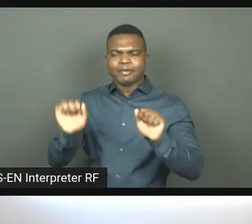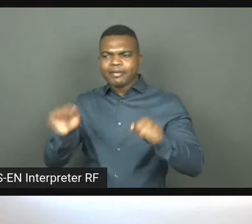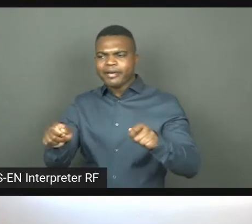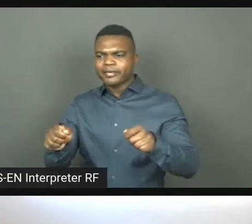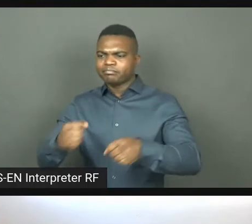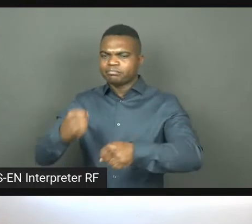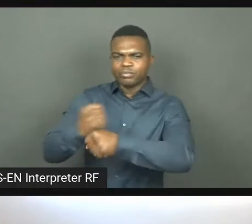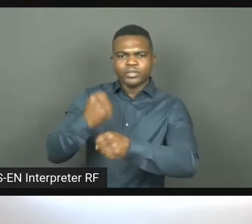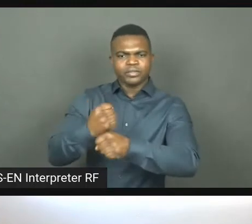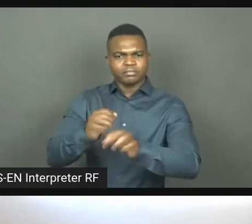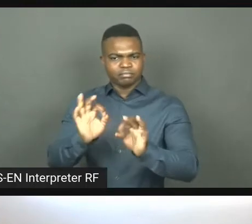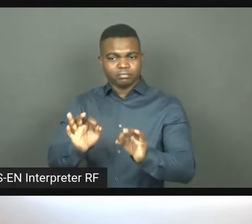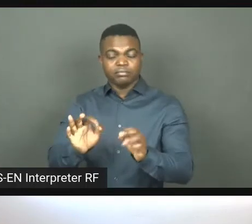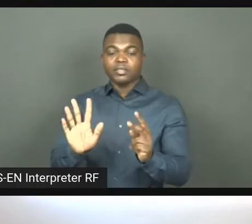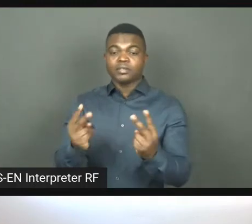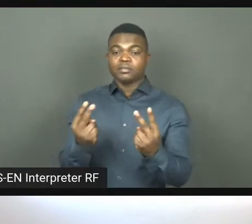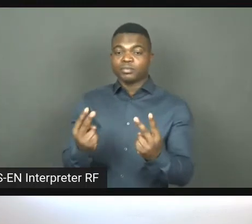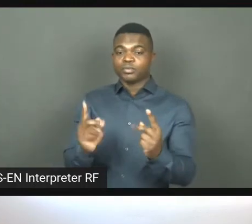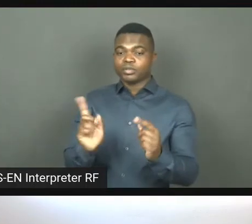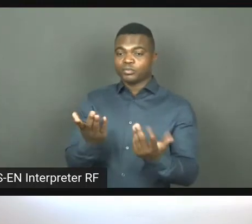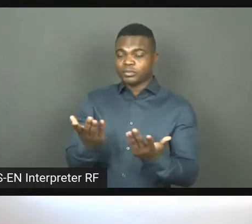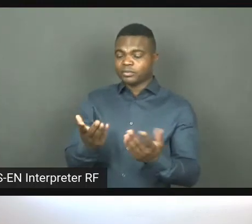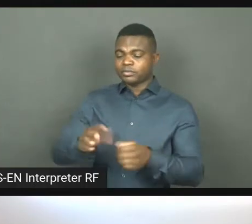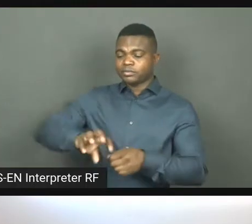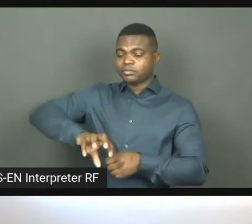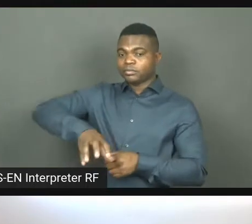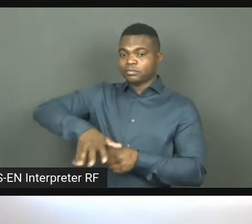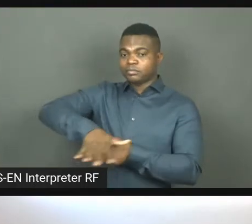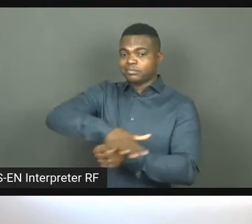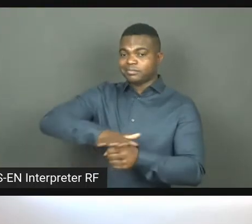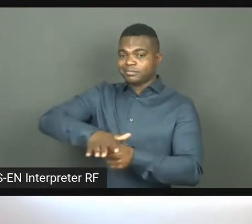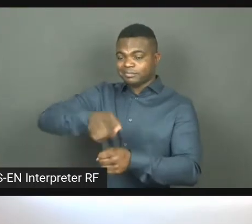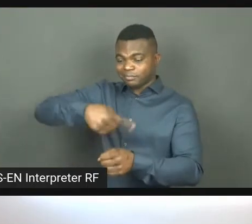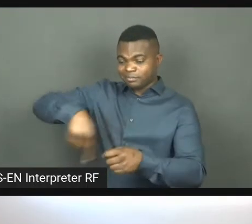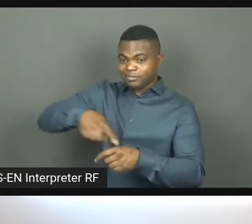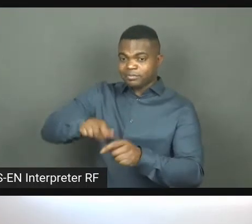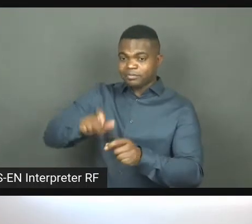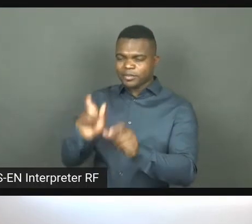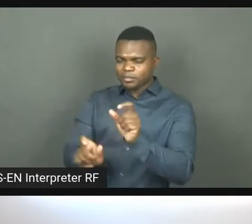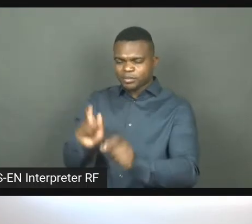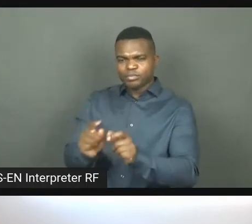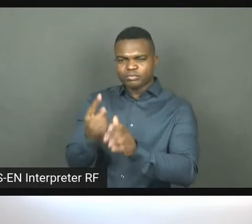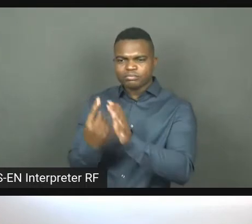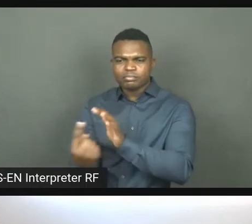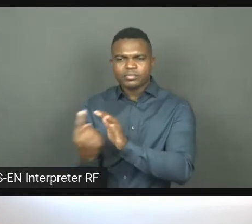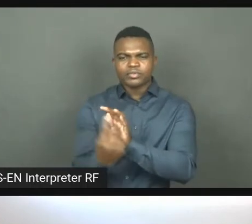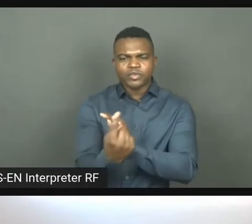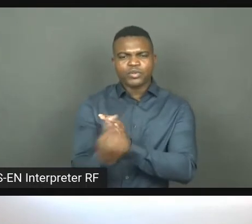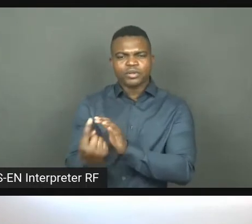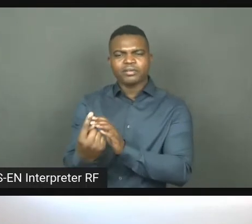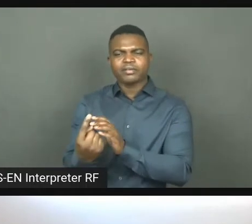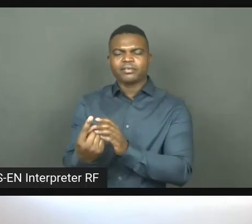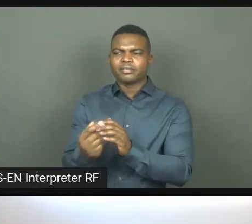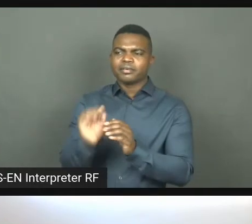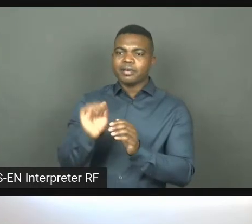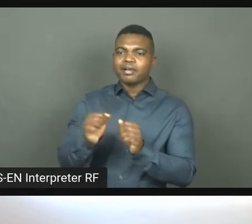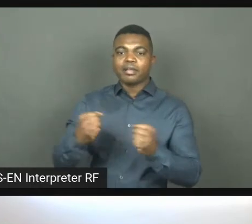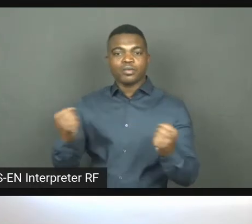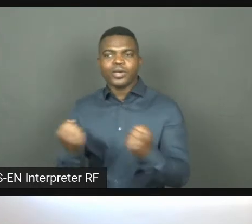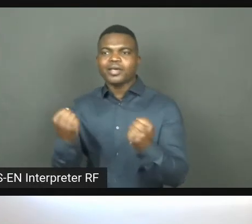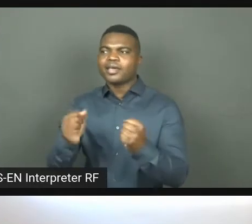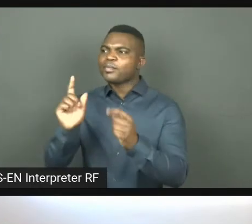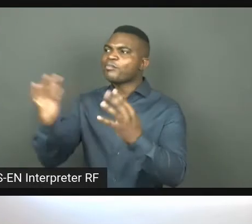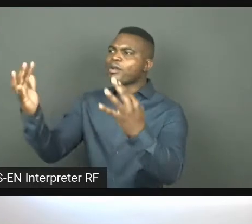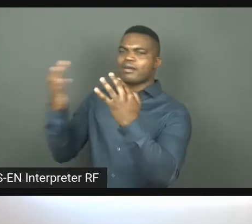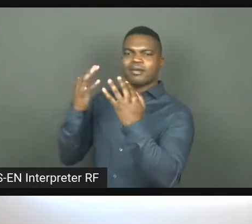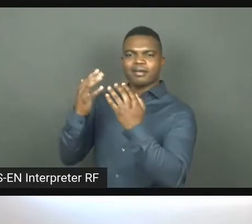think from me, I'd just say trust and long-term partnerships. I think they're very much linked, but if you have that trust